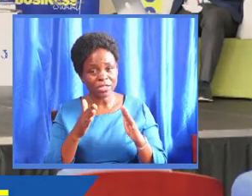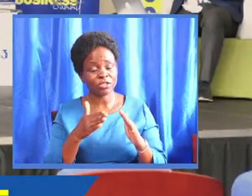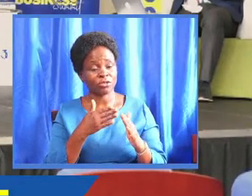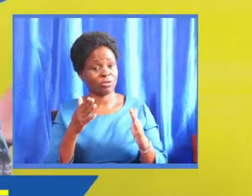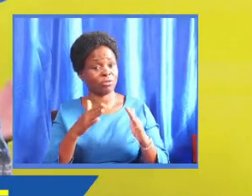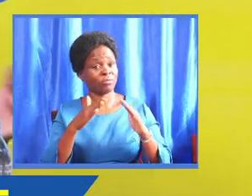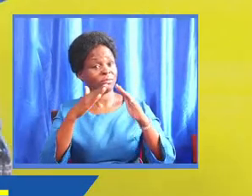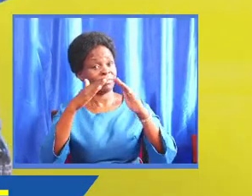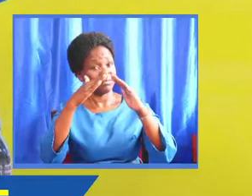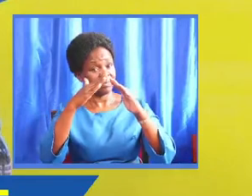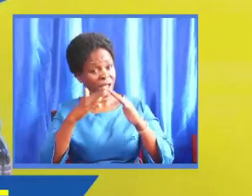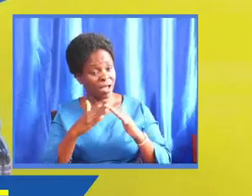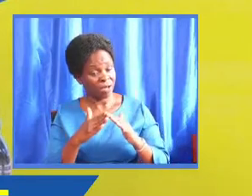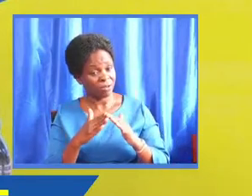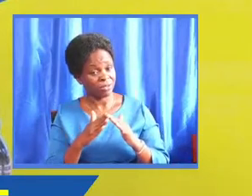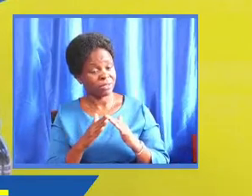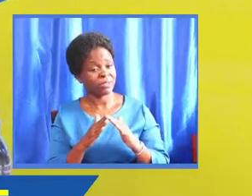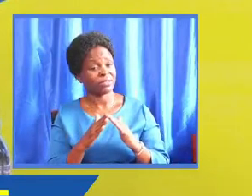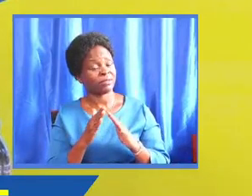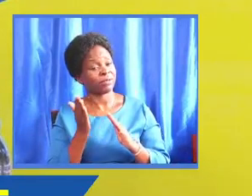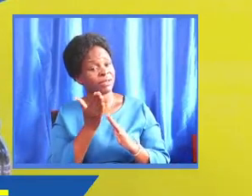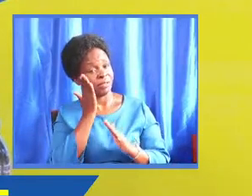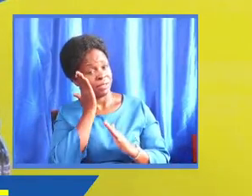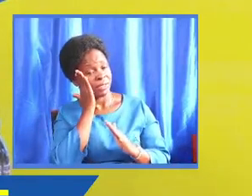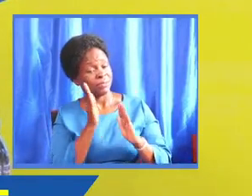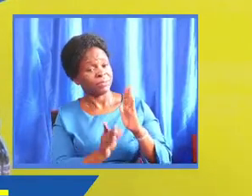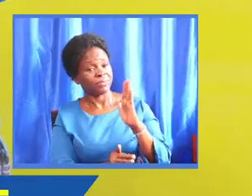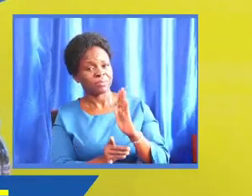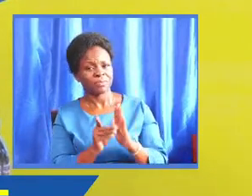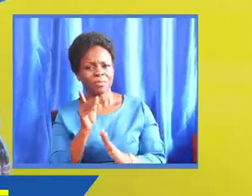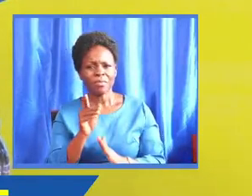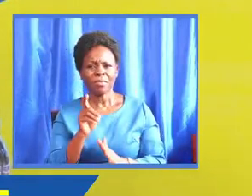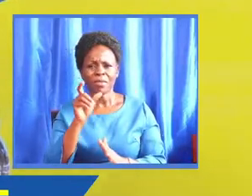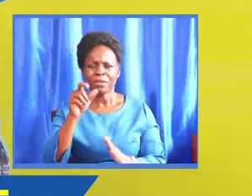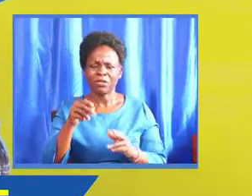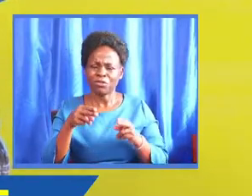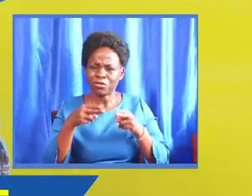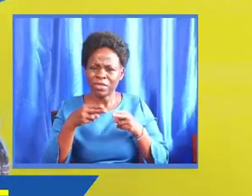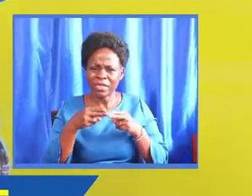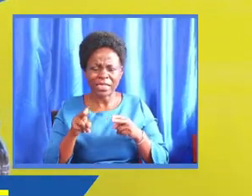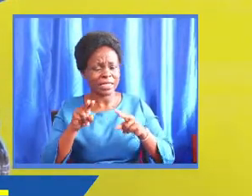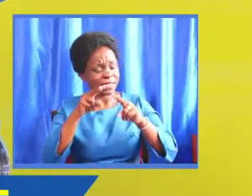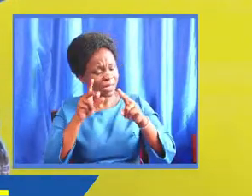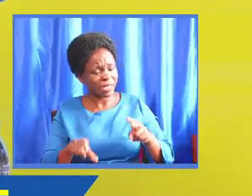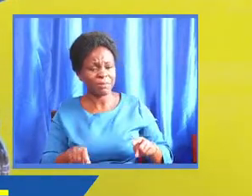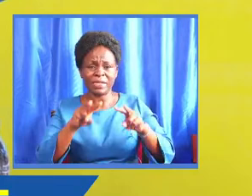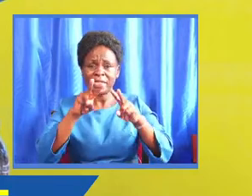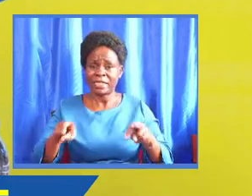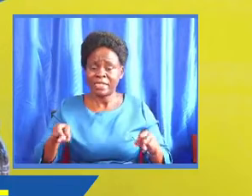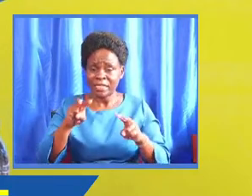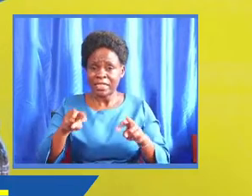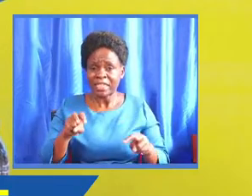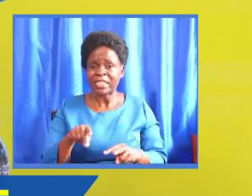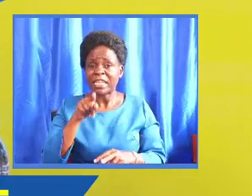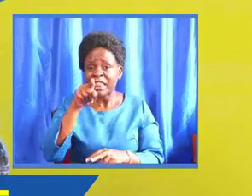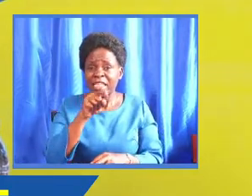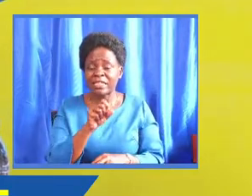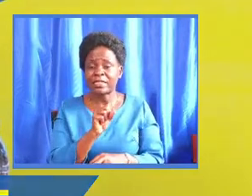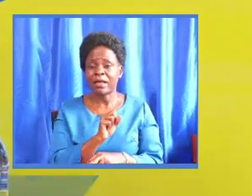property development, okay? For someone who's starting out, because this advice wouldn't apply